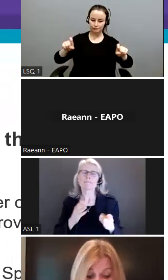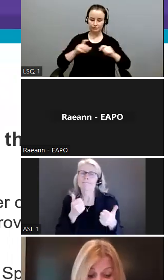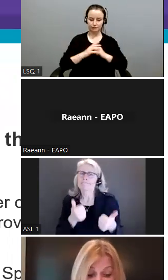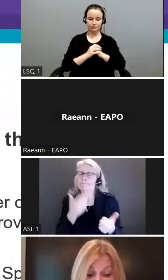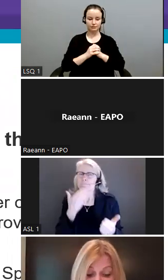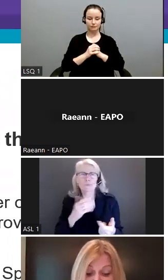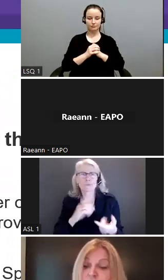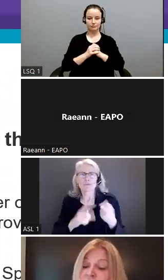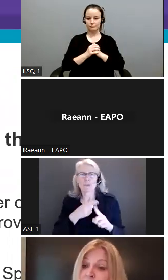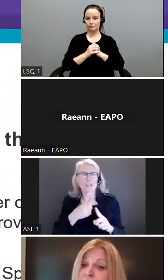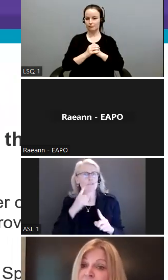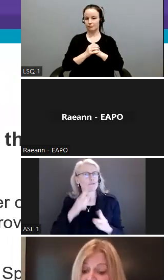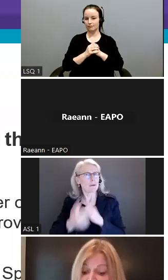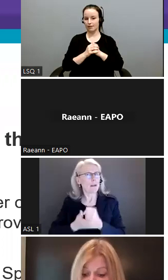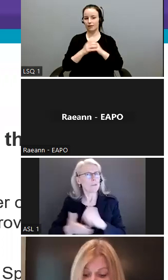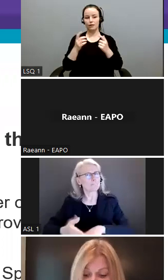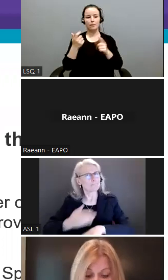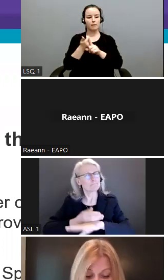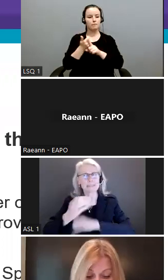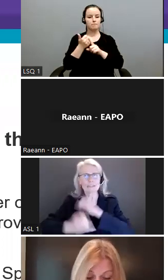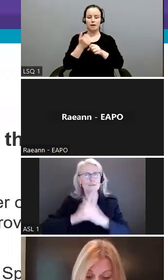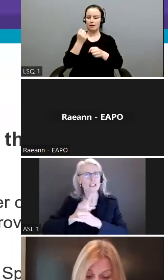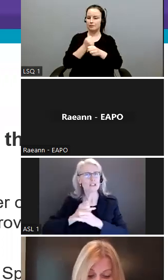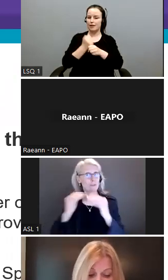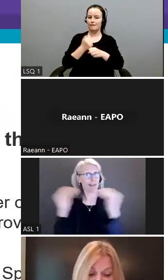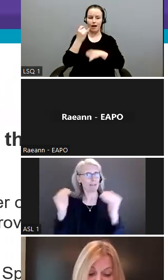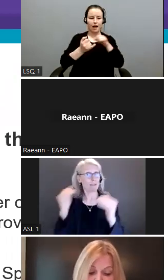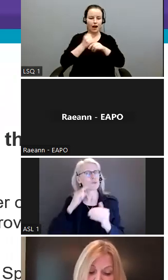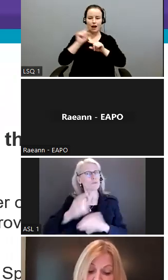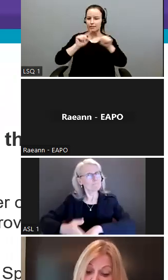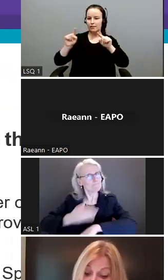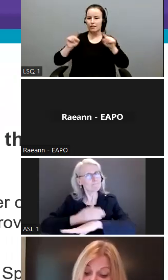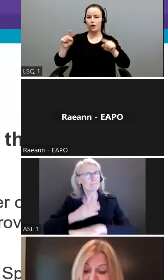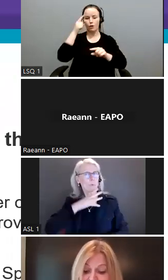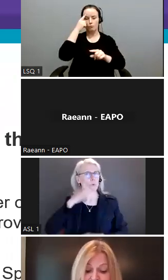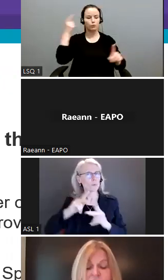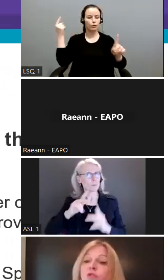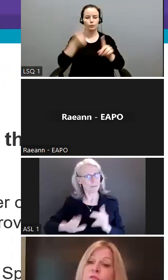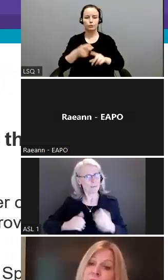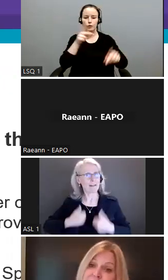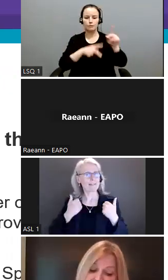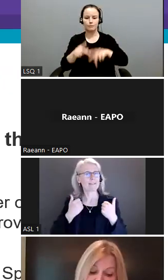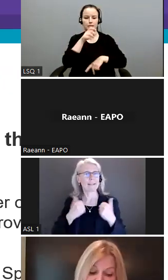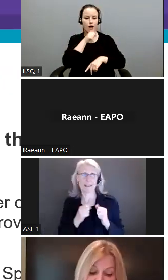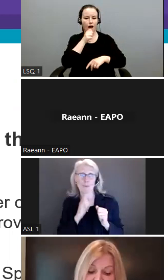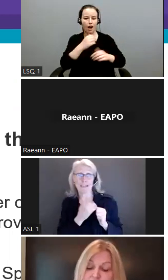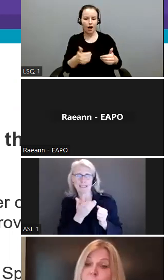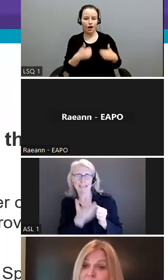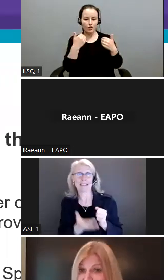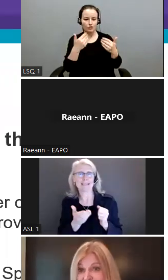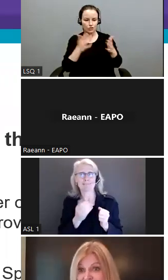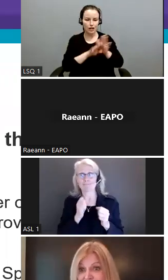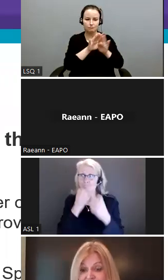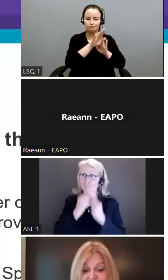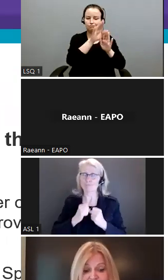in the international level to better the lives of older persons. And we are fortunate to have his strong voice advocating for human